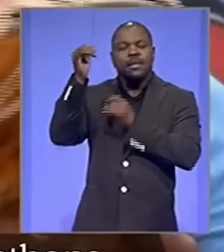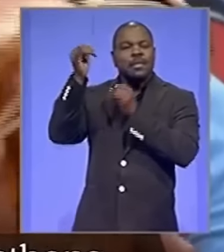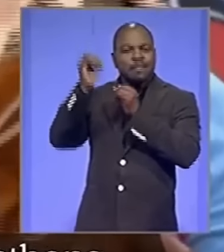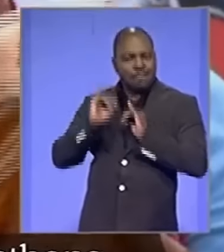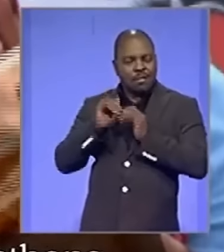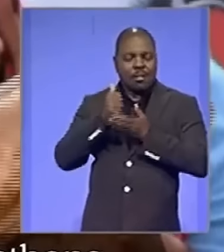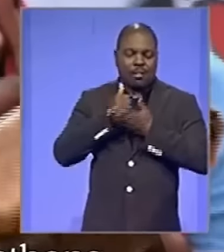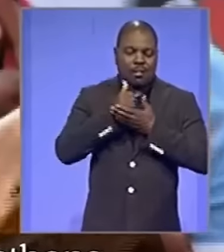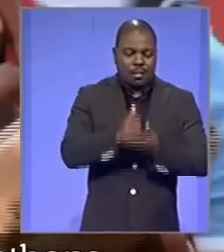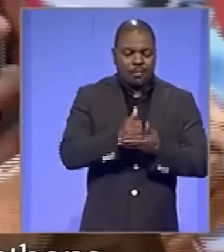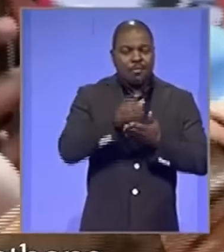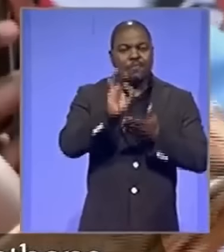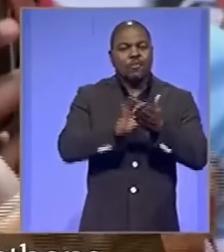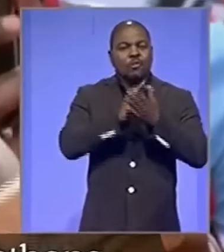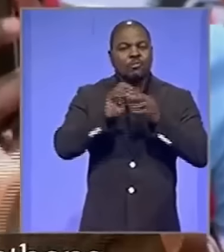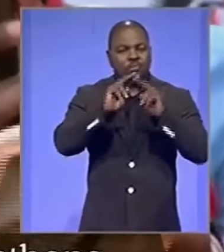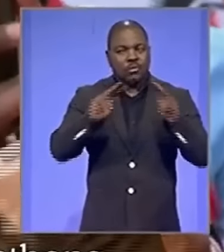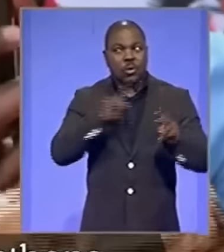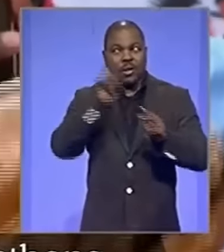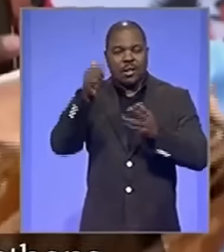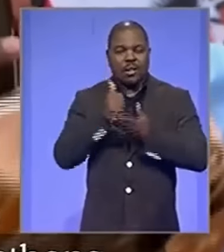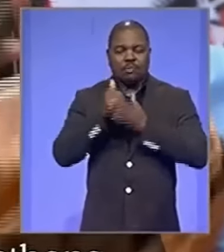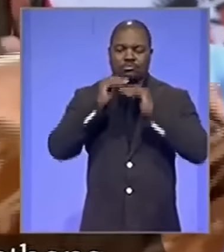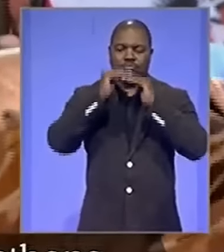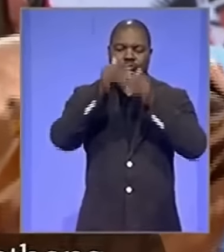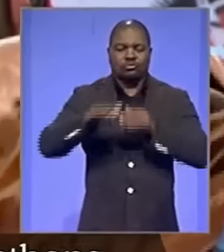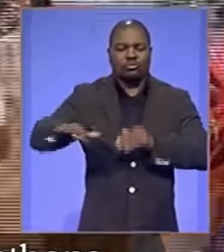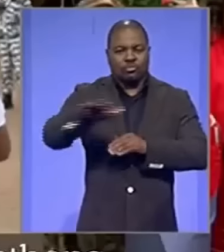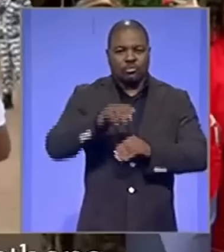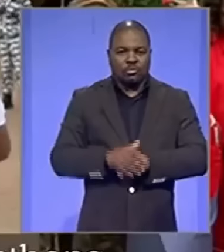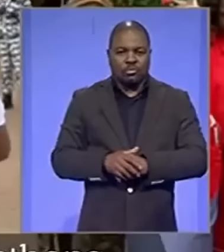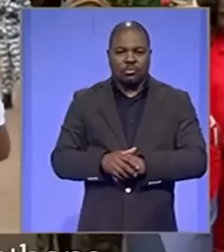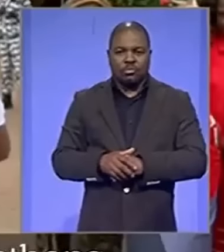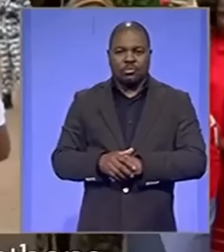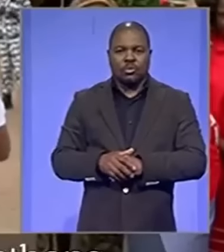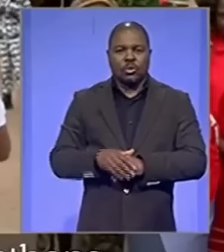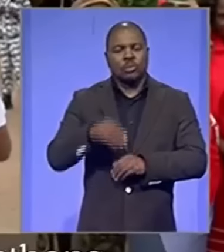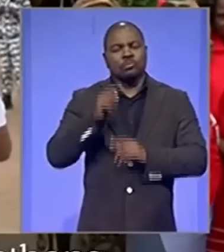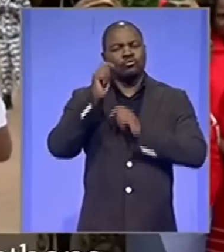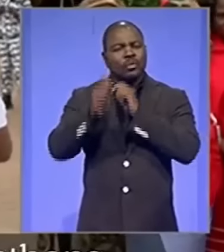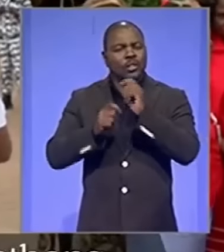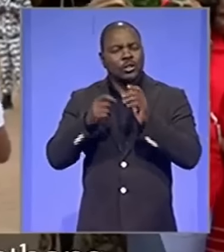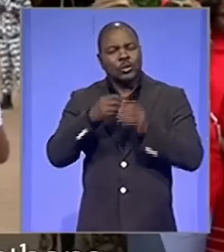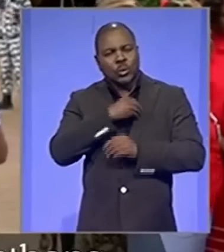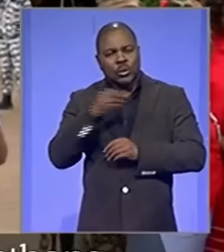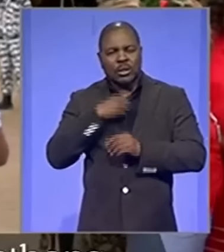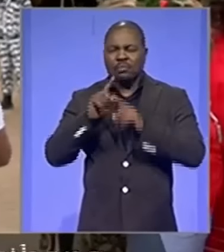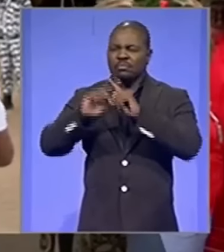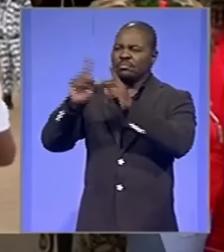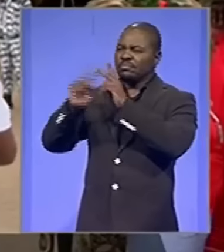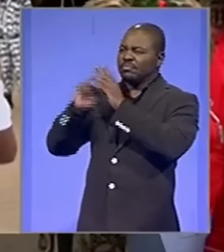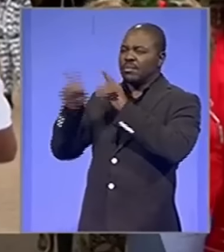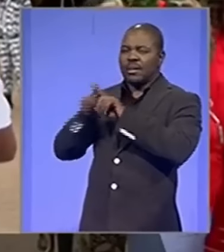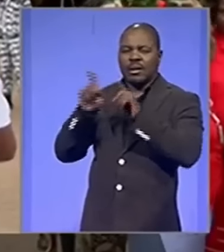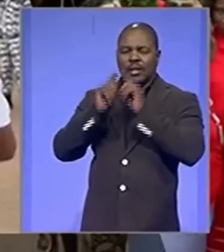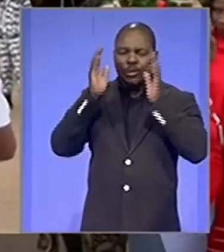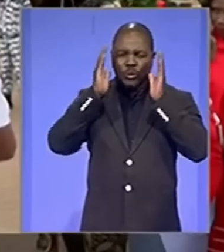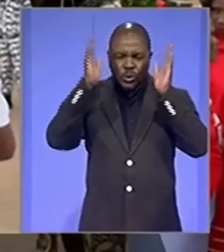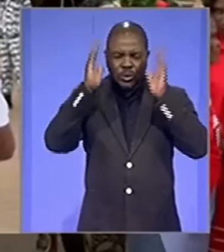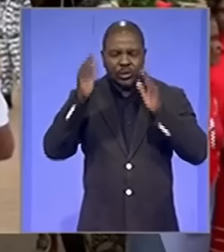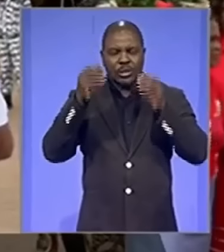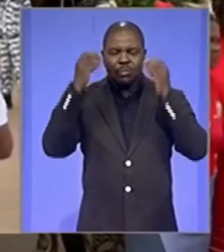maatlafatsa tlhapetso ge maAforika Borwa a vota. Ke memile mangaka ya go tswa mafelo a fapa-fapana le ba bone o na mangaka o tswa Swaziland,